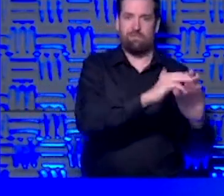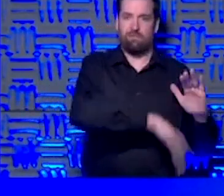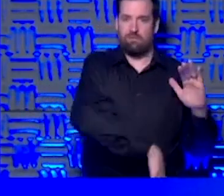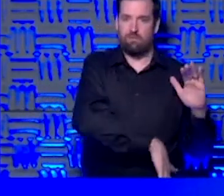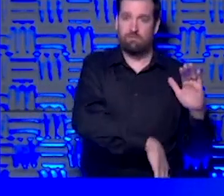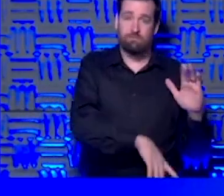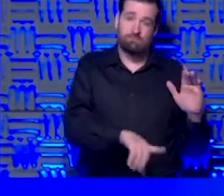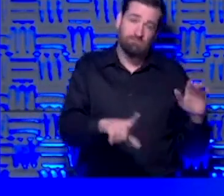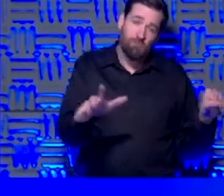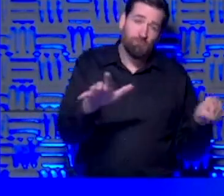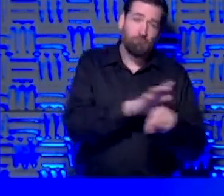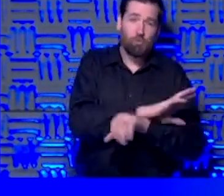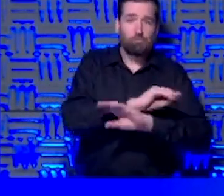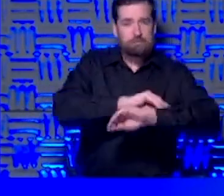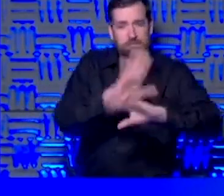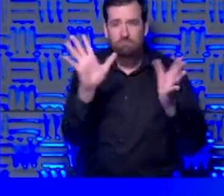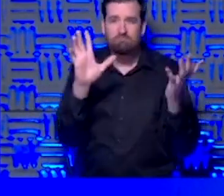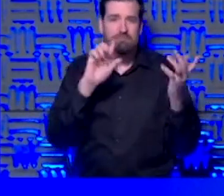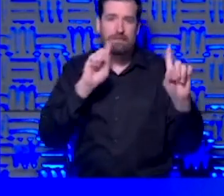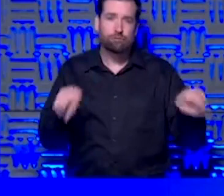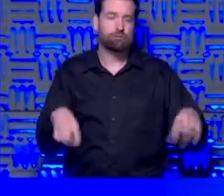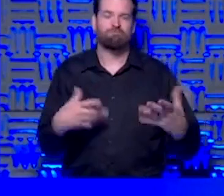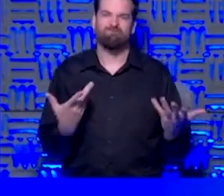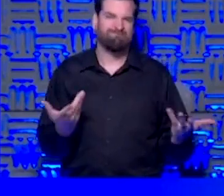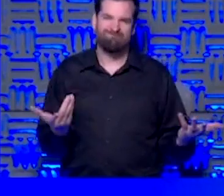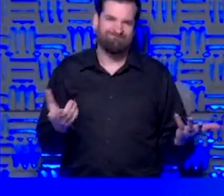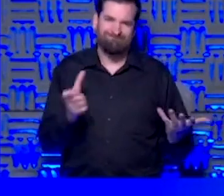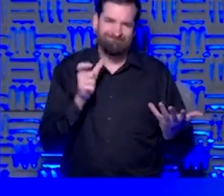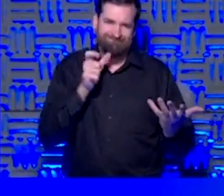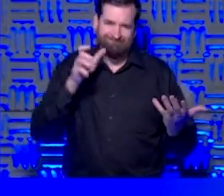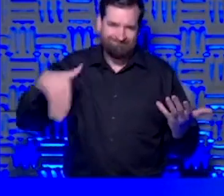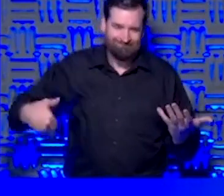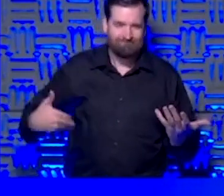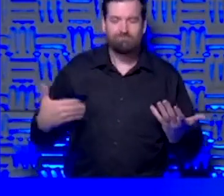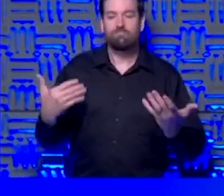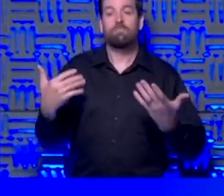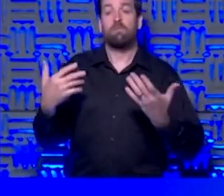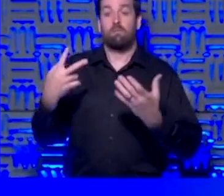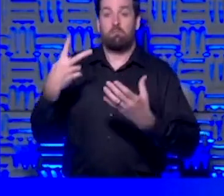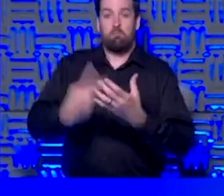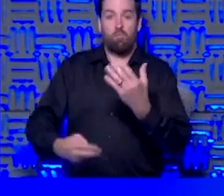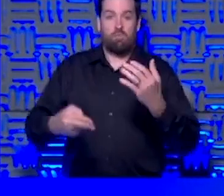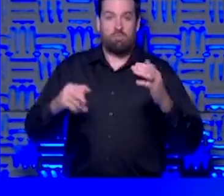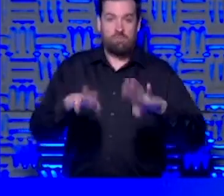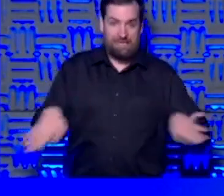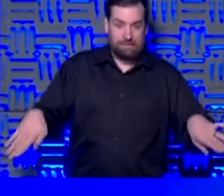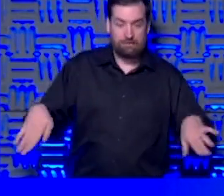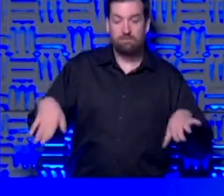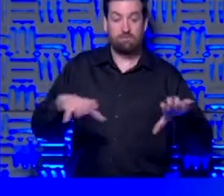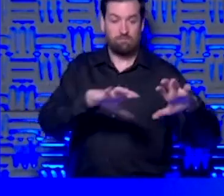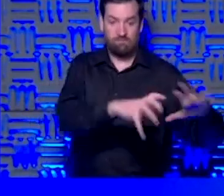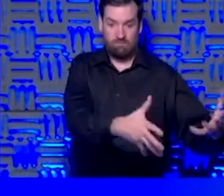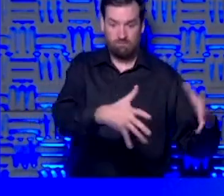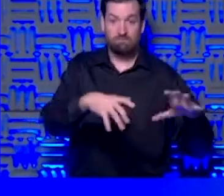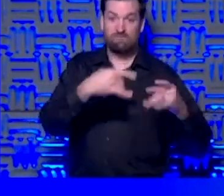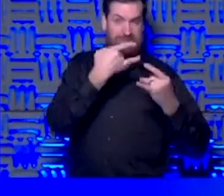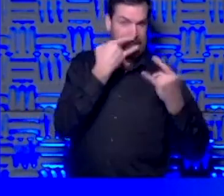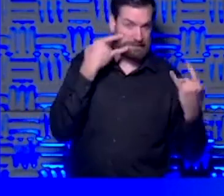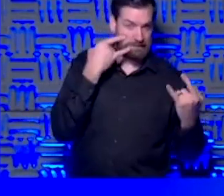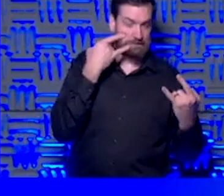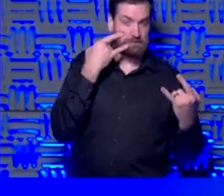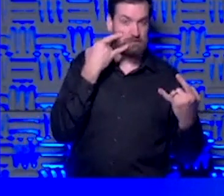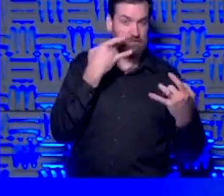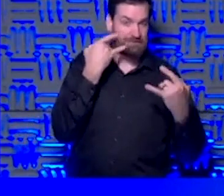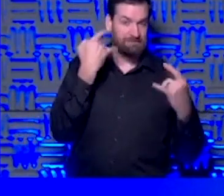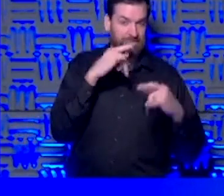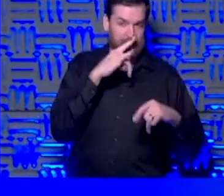full answer to that. So I think the interaction, the safest thing to do is, again, have both kids or the group of kids in mass if they're able